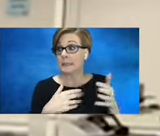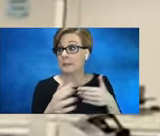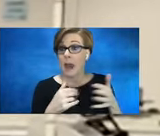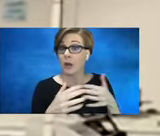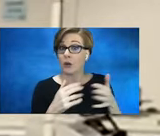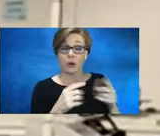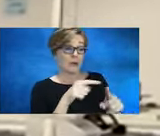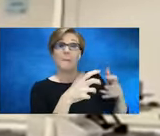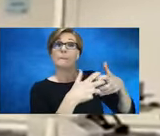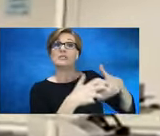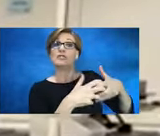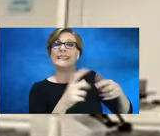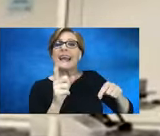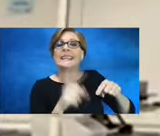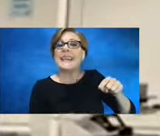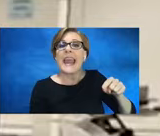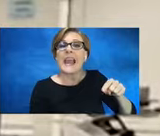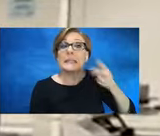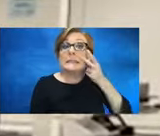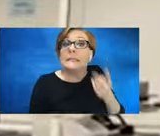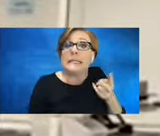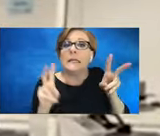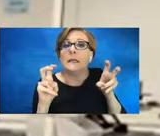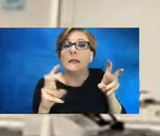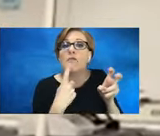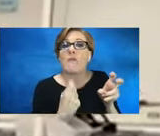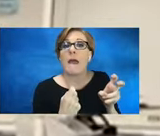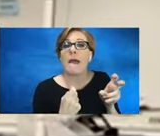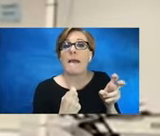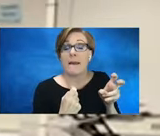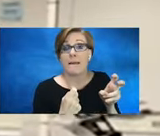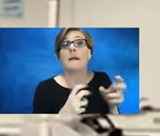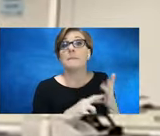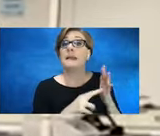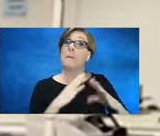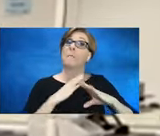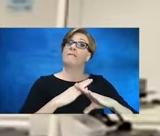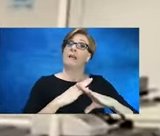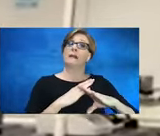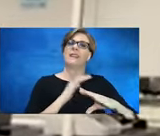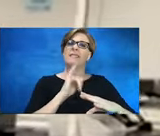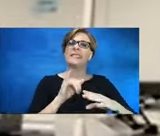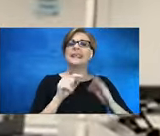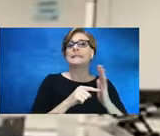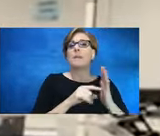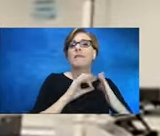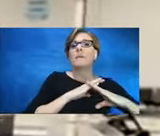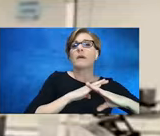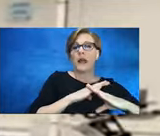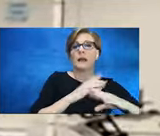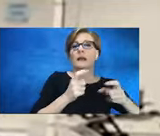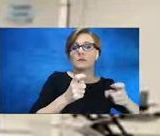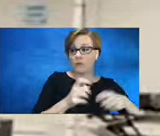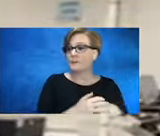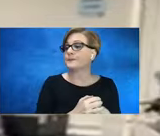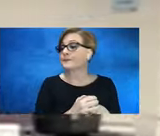a red pen, wouldn't it be read by our tabulators. So there's an example of a preventative control. So now we're going to provide